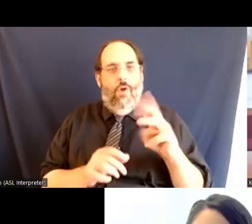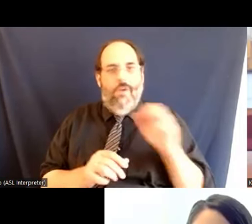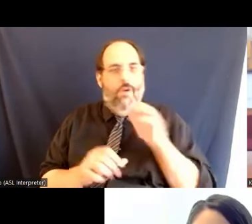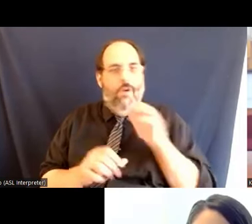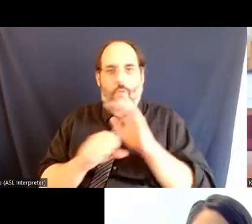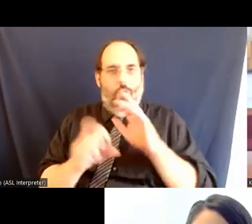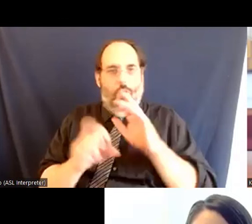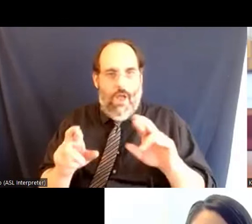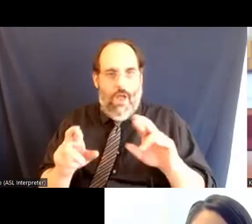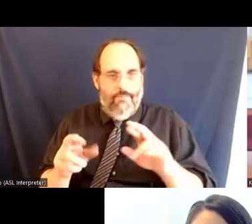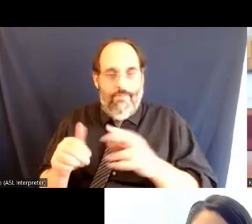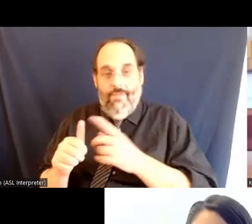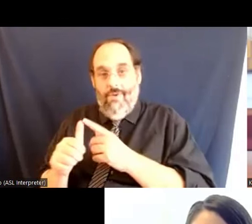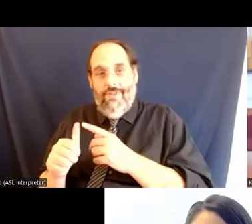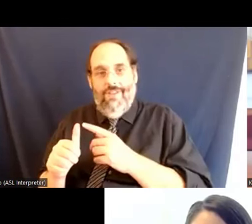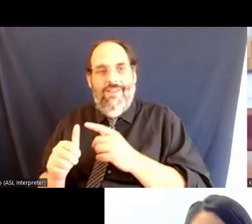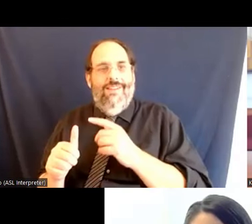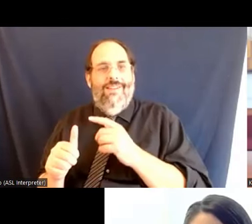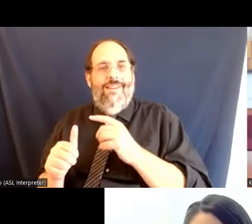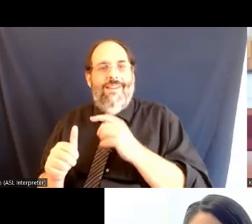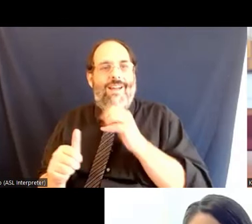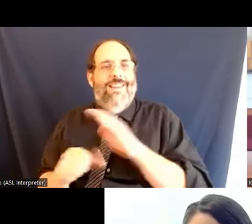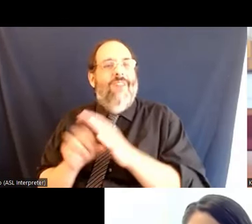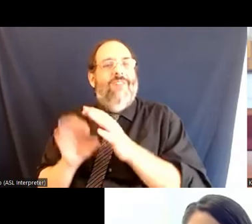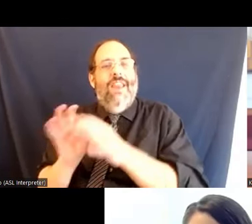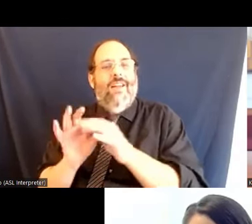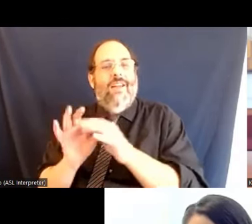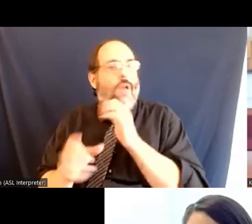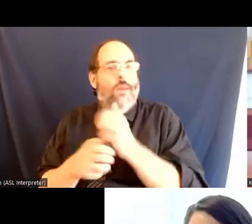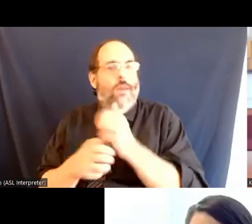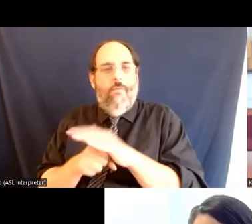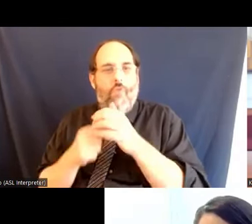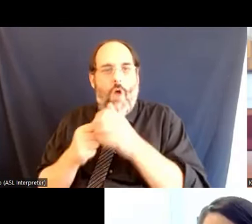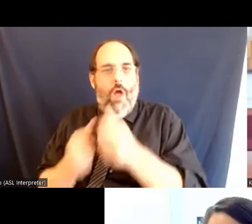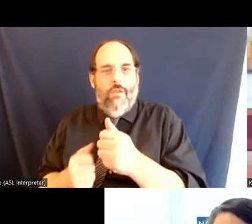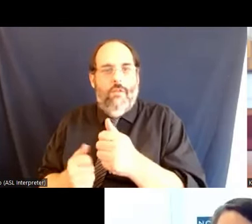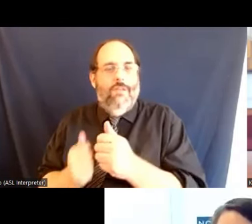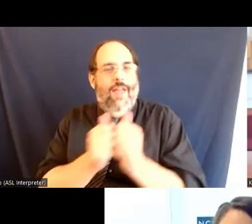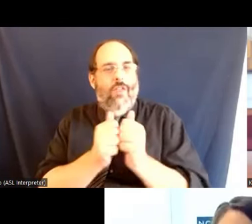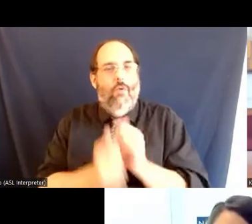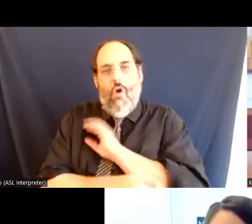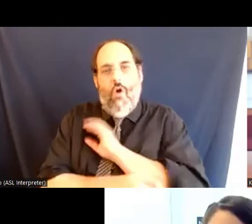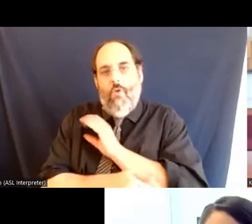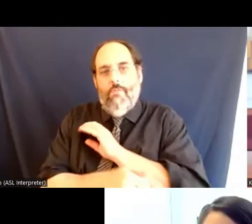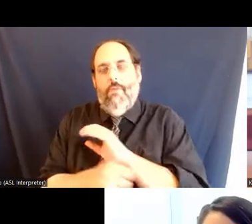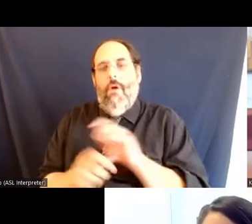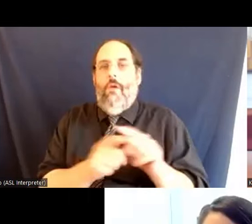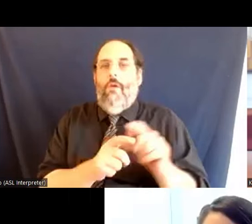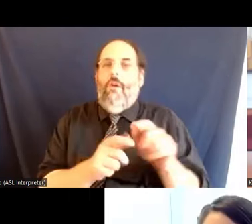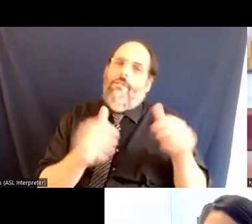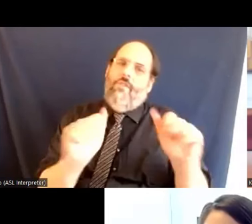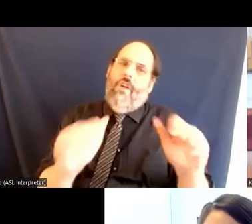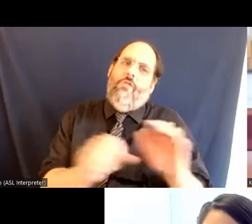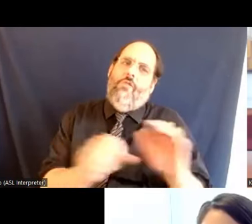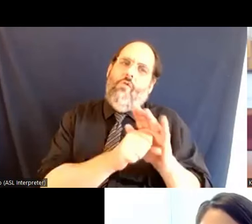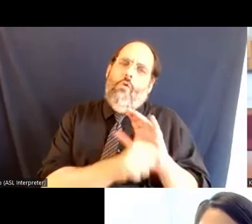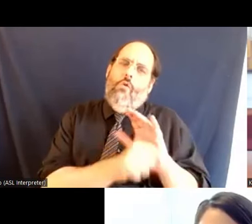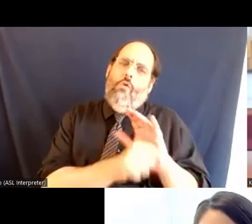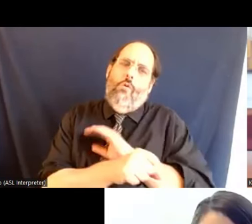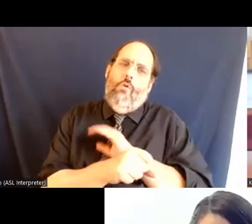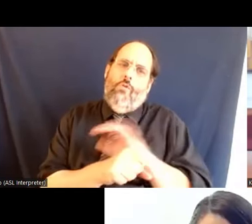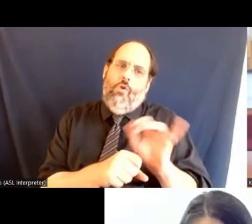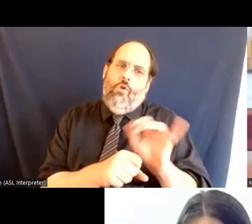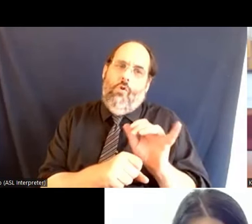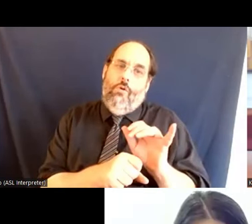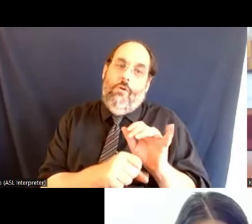is about that lack of authentic connection and trust with law enforcement. Also, there's some challenges with local law enforcement